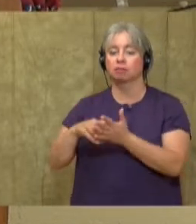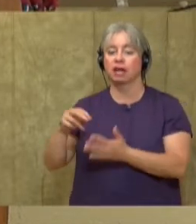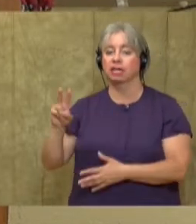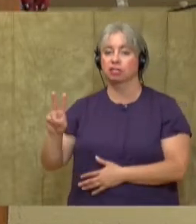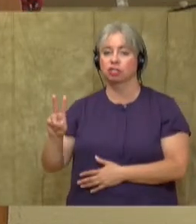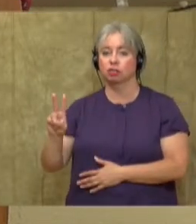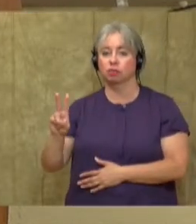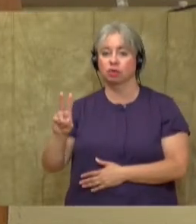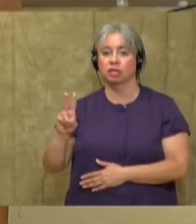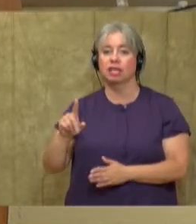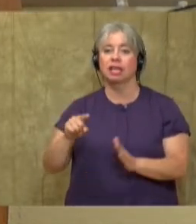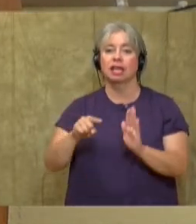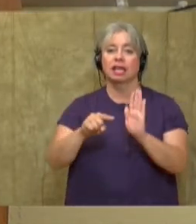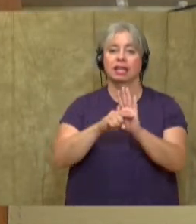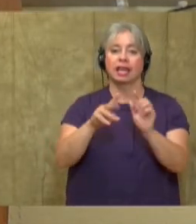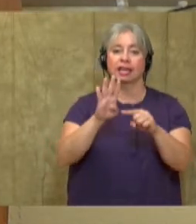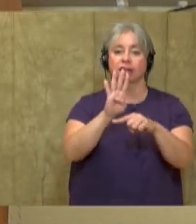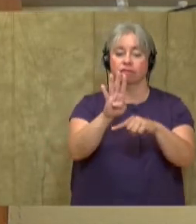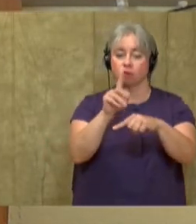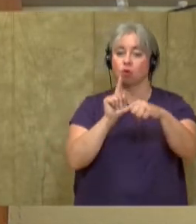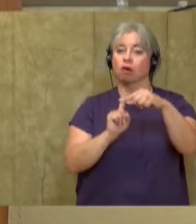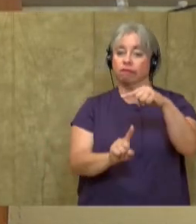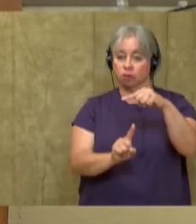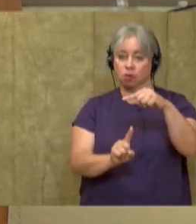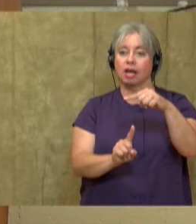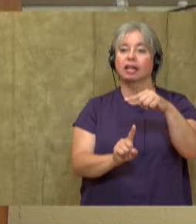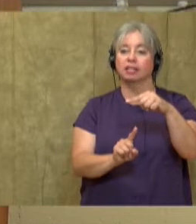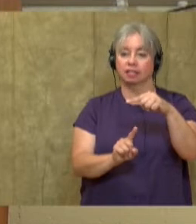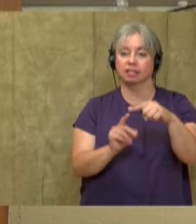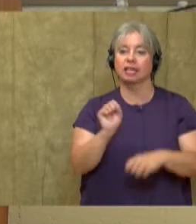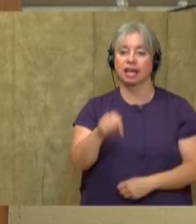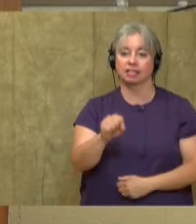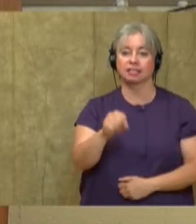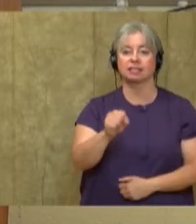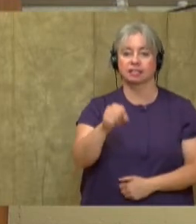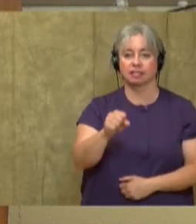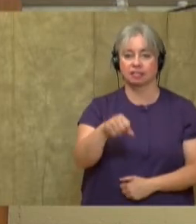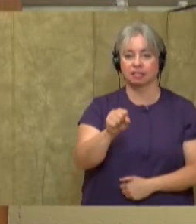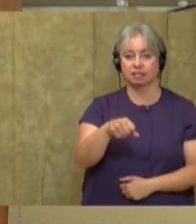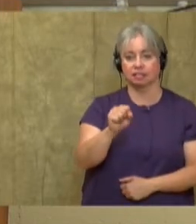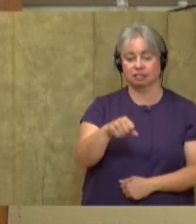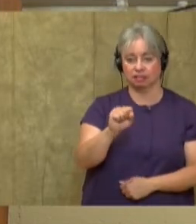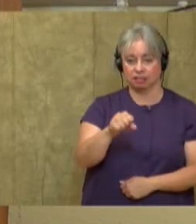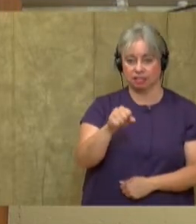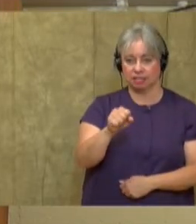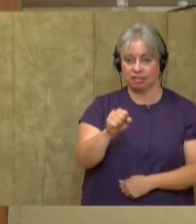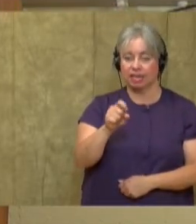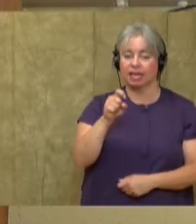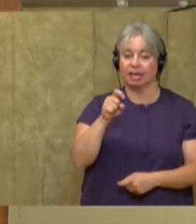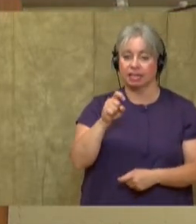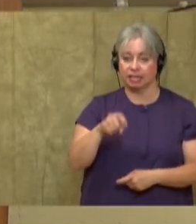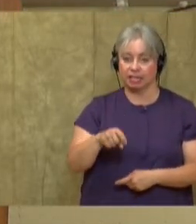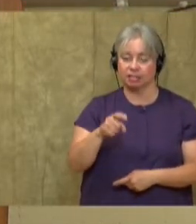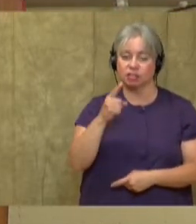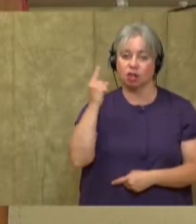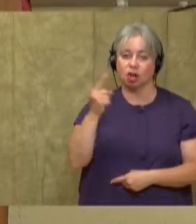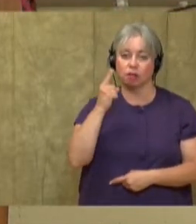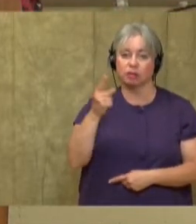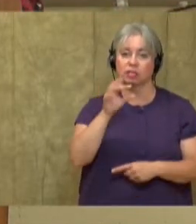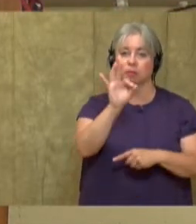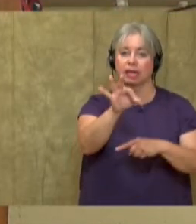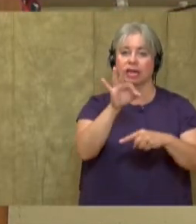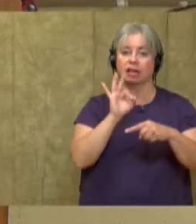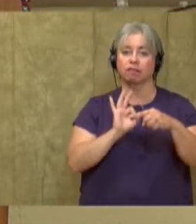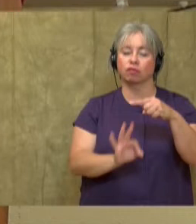If you said negative 4 over 1, that is correct, because it's still negative 4 has to be in a fraction form, so negative